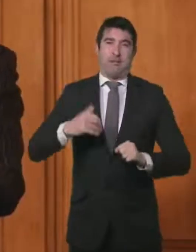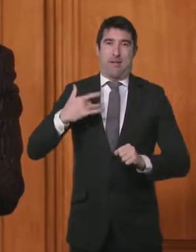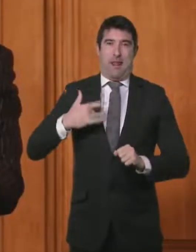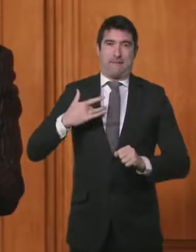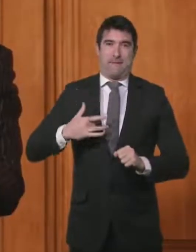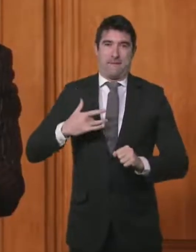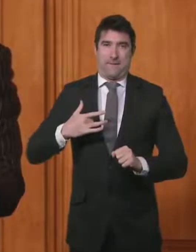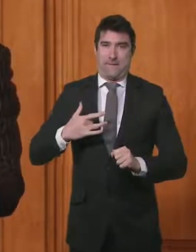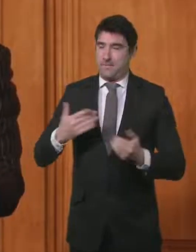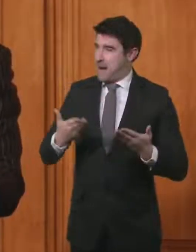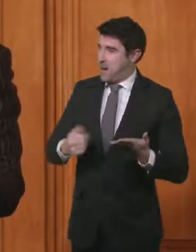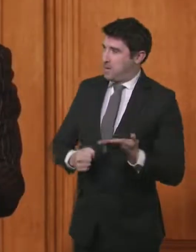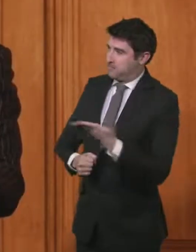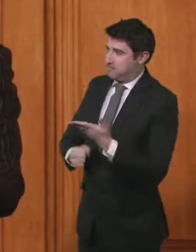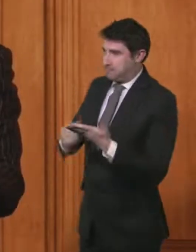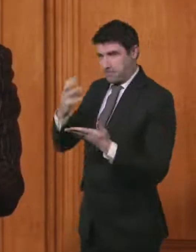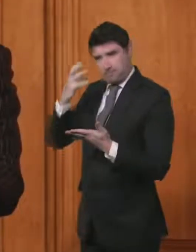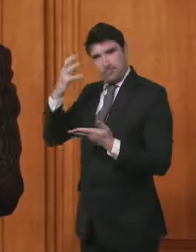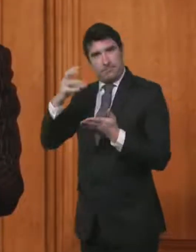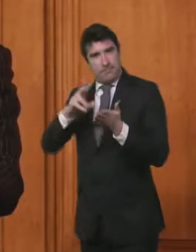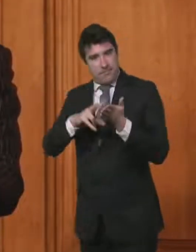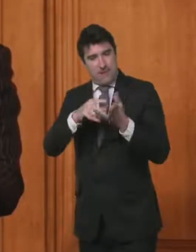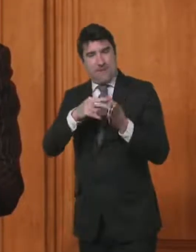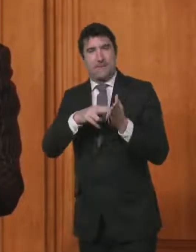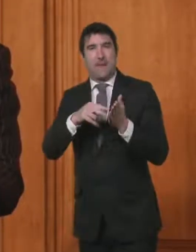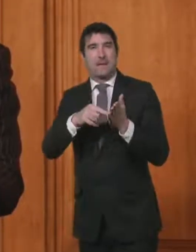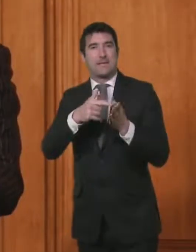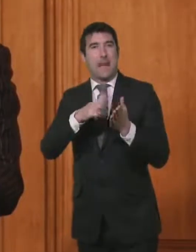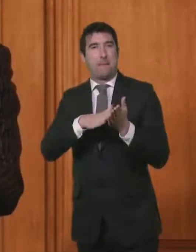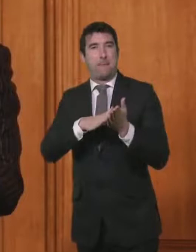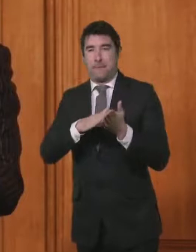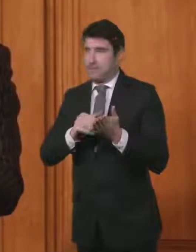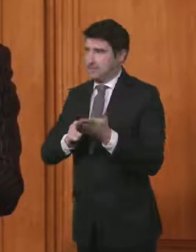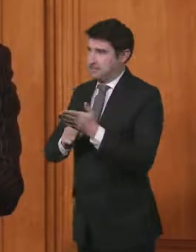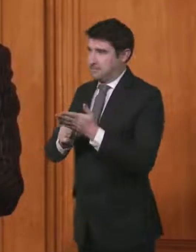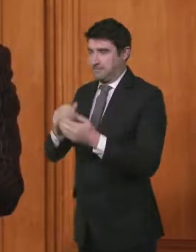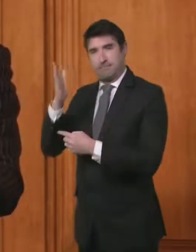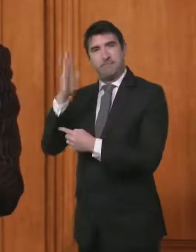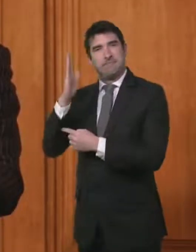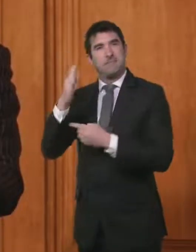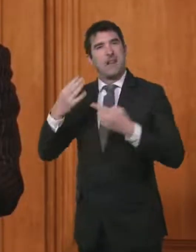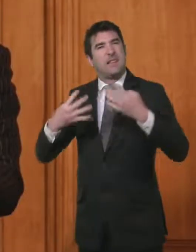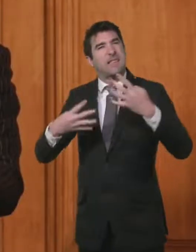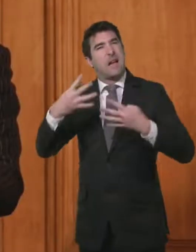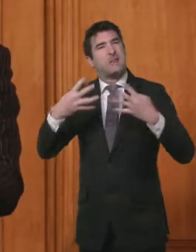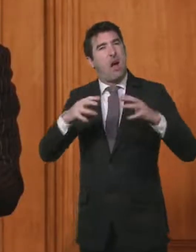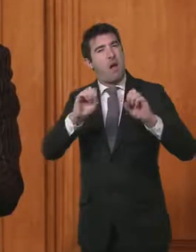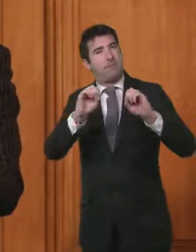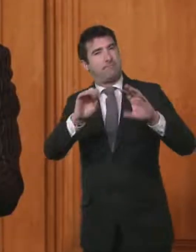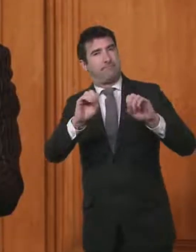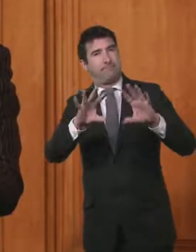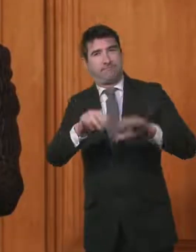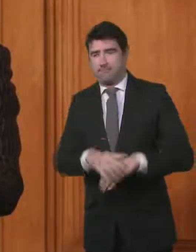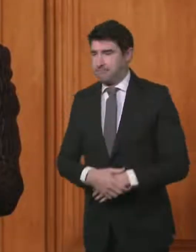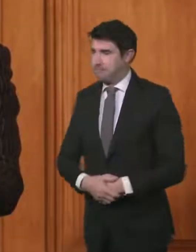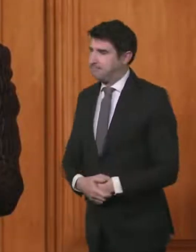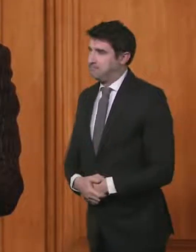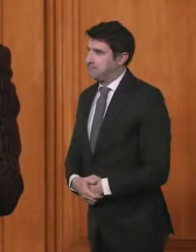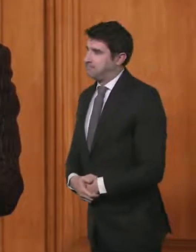Prime Minister. I'm going to now deliver the data briefing to you. And I would first of all say